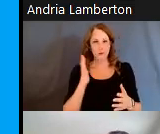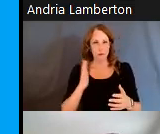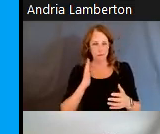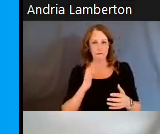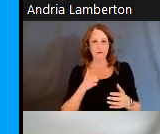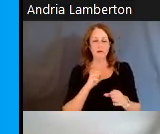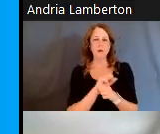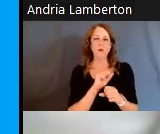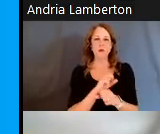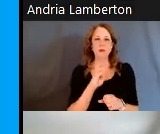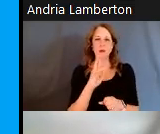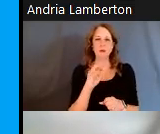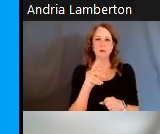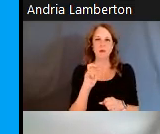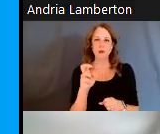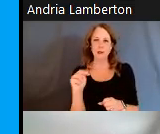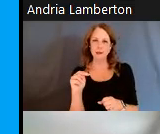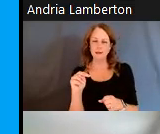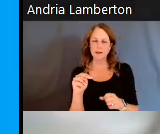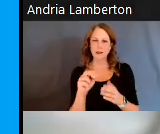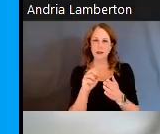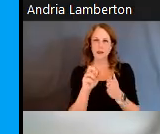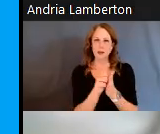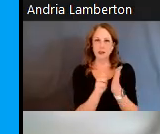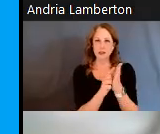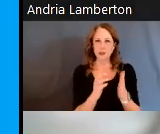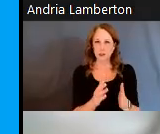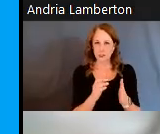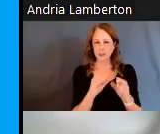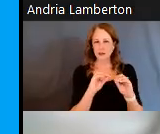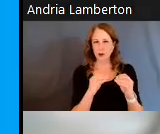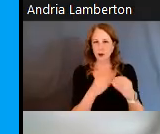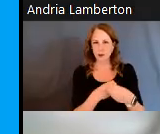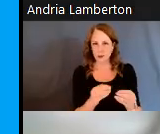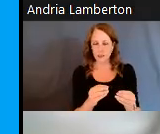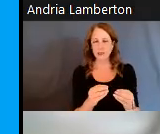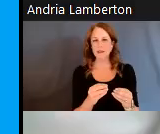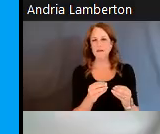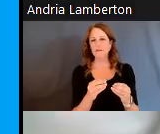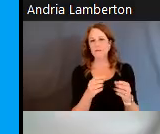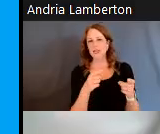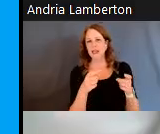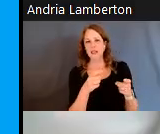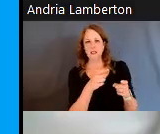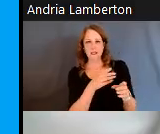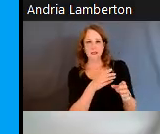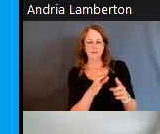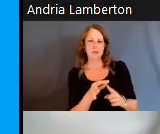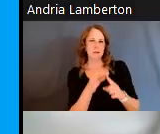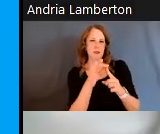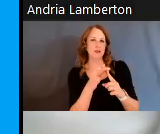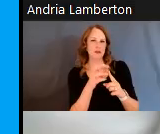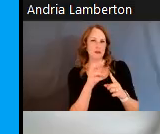Attorney's Office for a bit over 4 years, handling special victim felony and misdemeanor